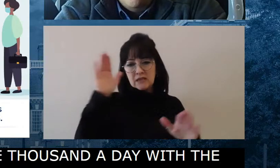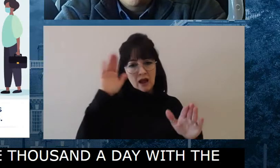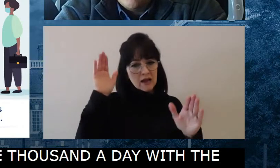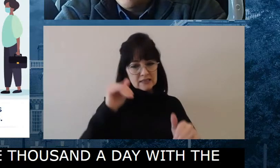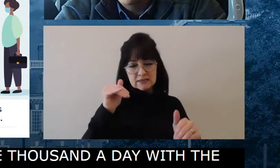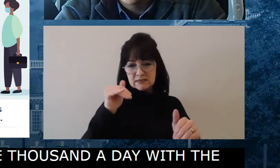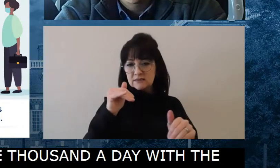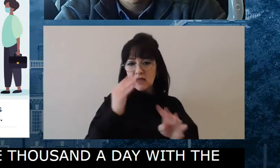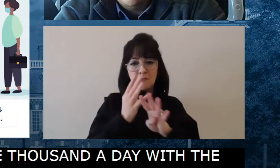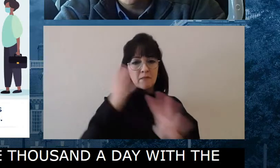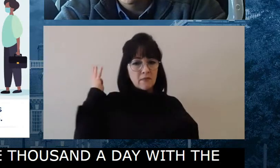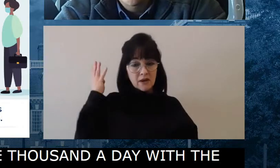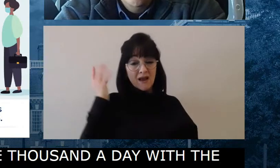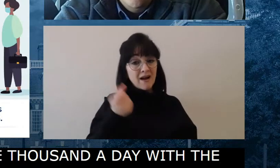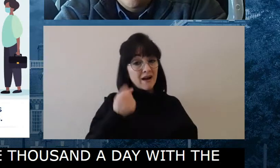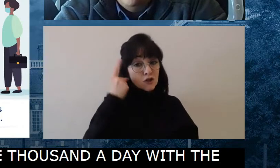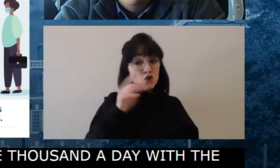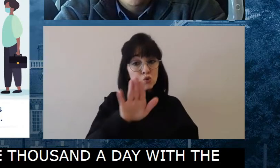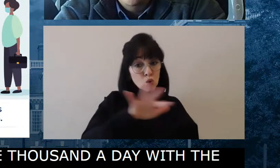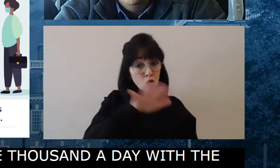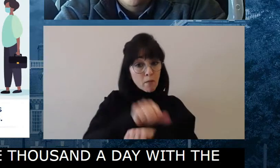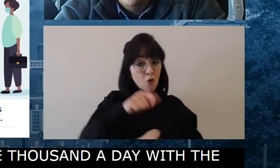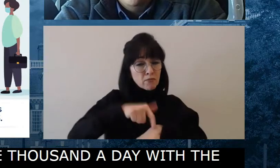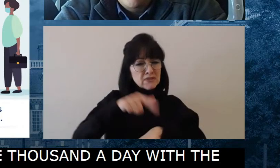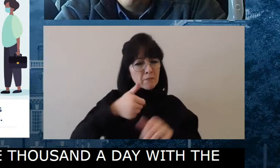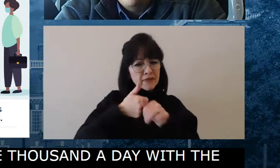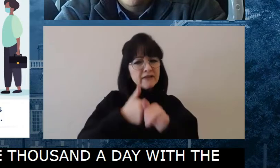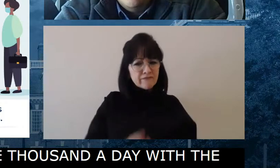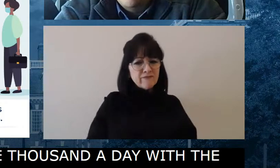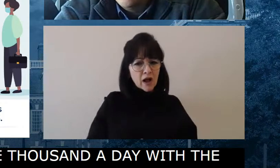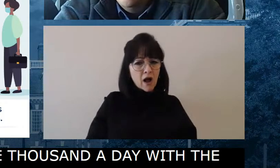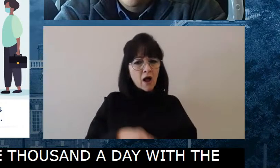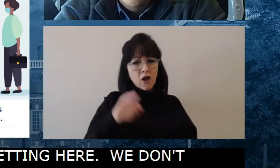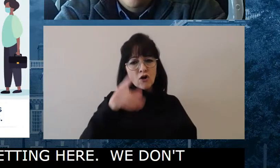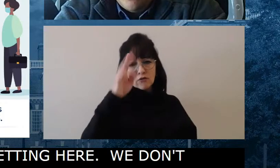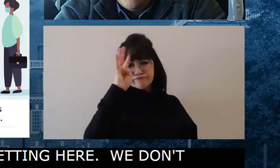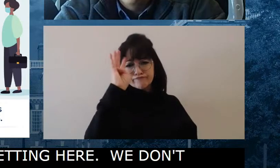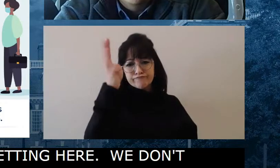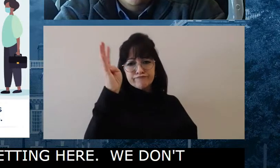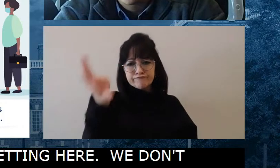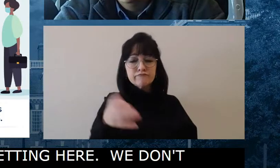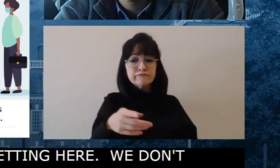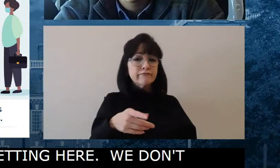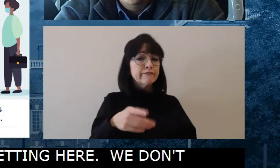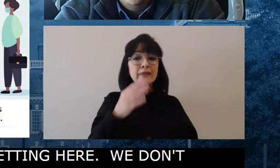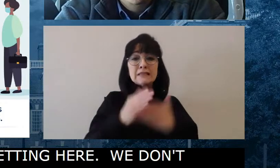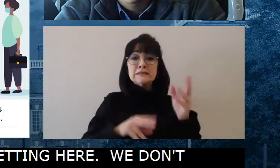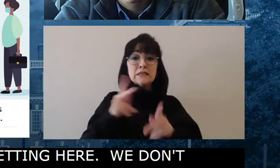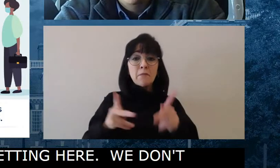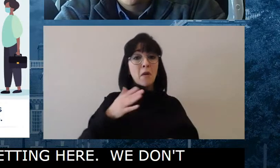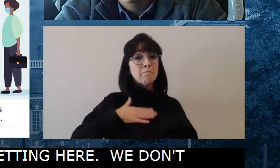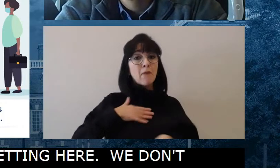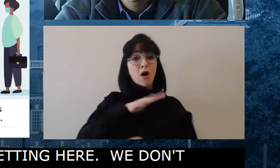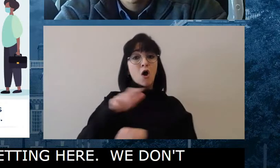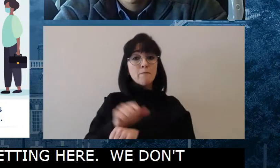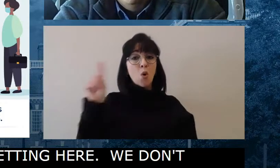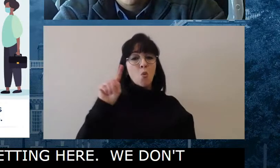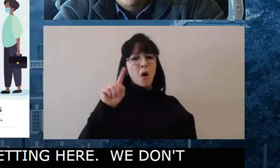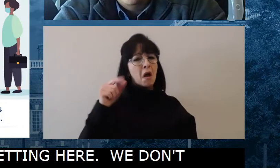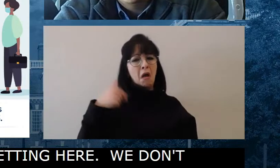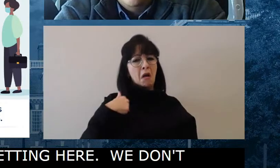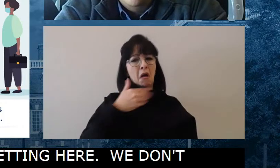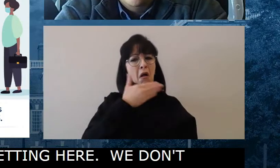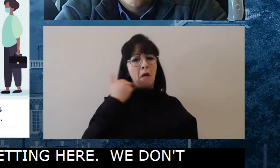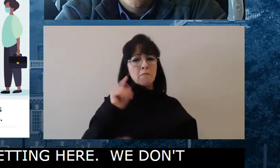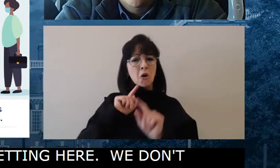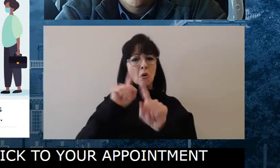your appointment time as close as possible. We have people coming, hours early. There's no need to do that. If you come right